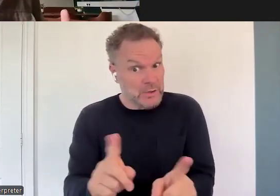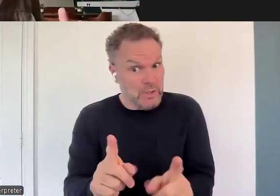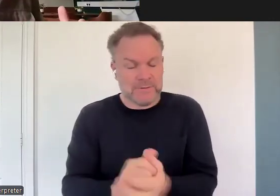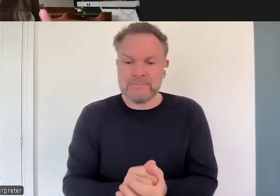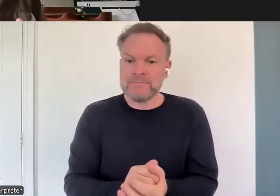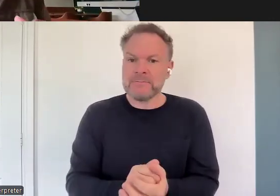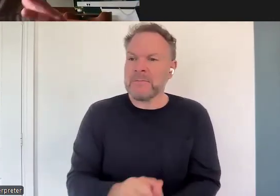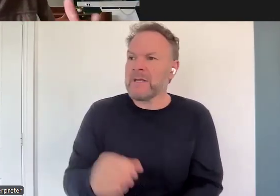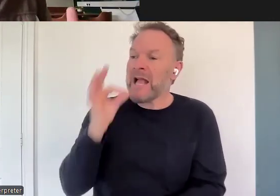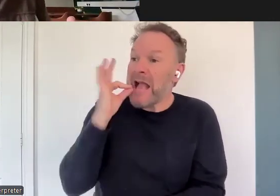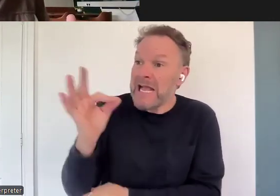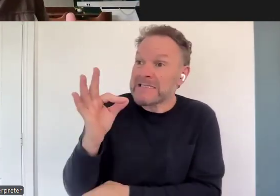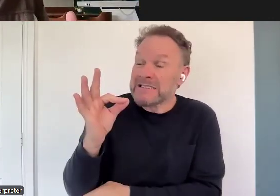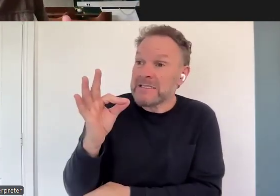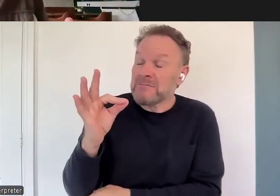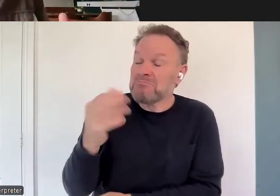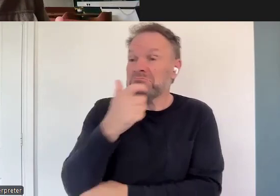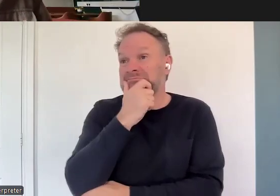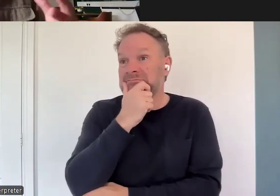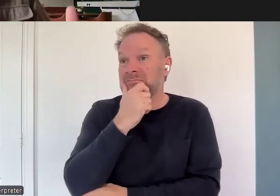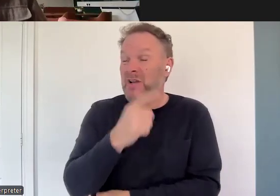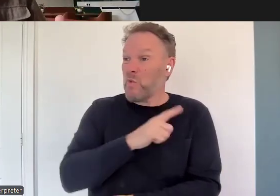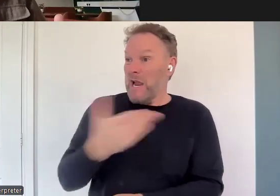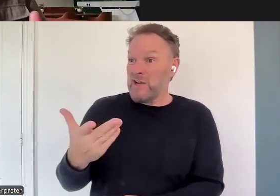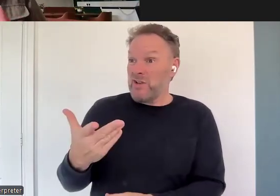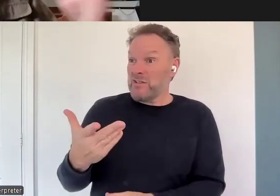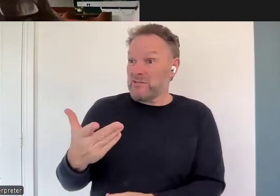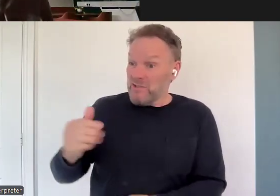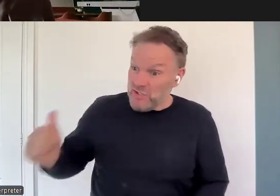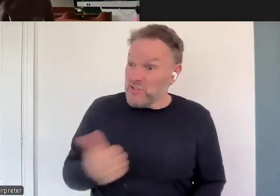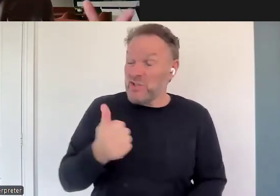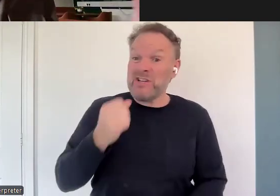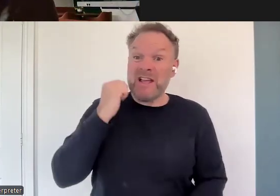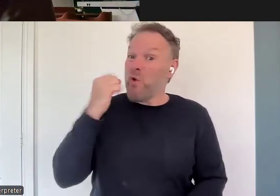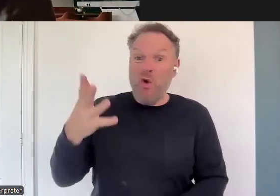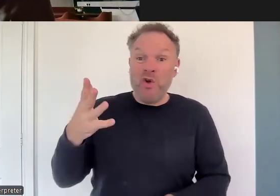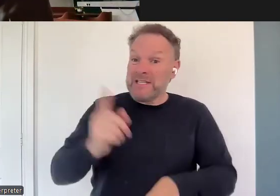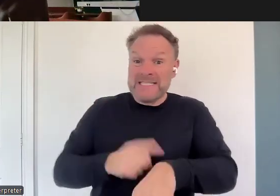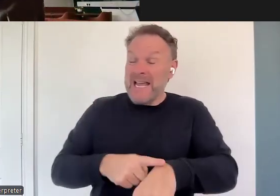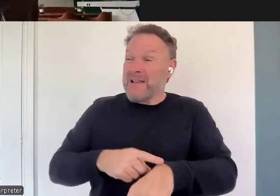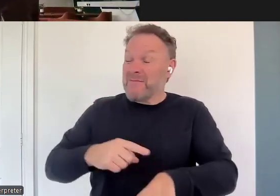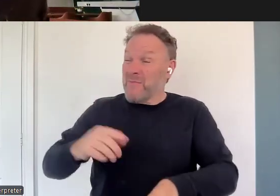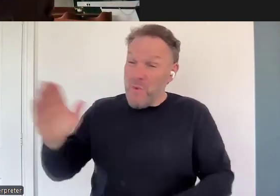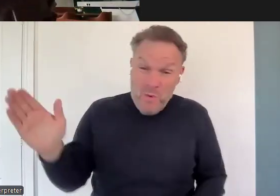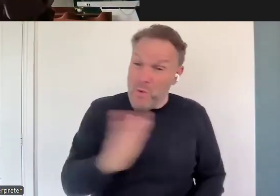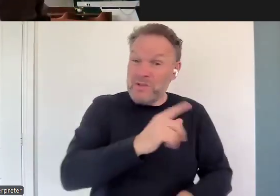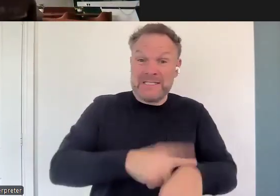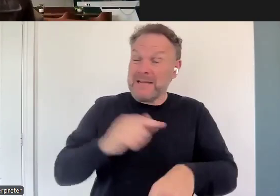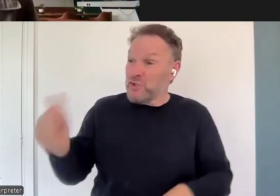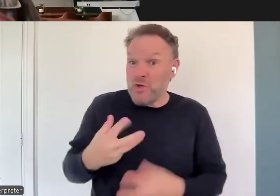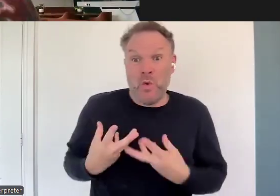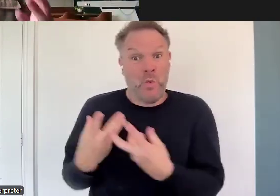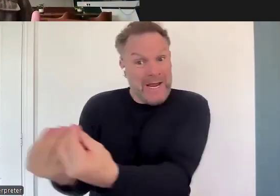ask, is there any good reason not to do things with people everywhere, all of the time? That